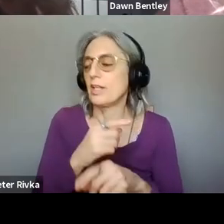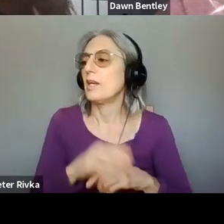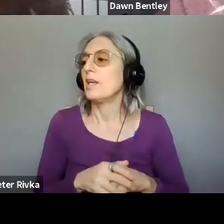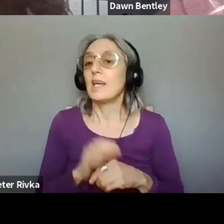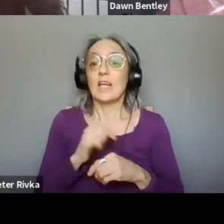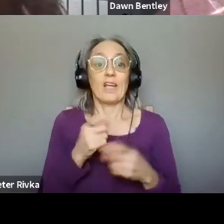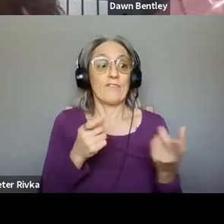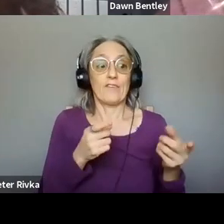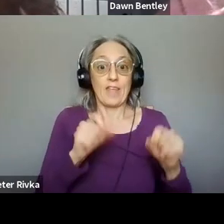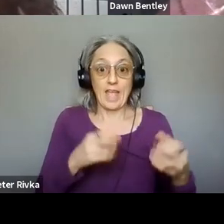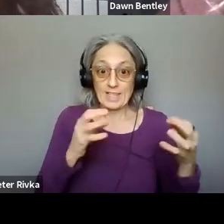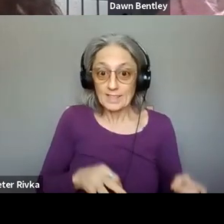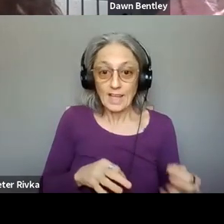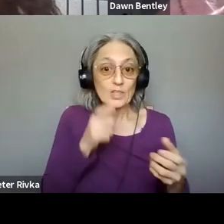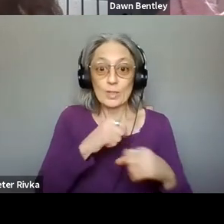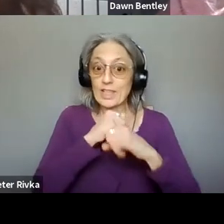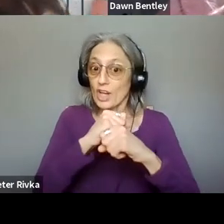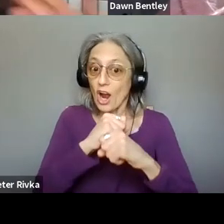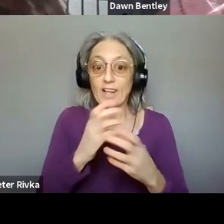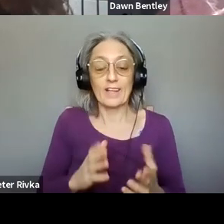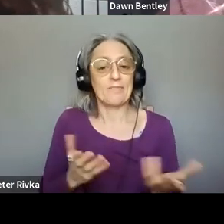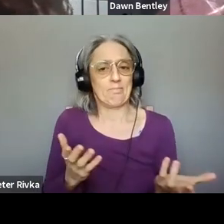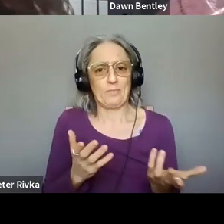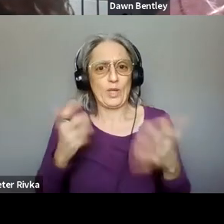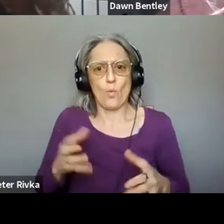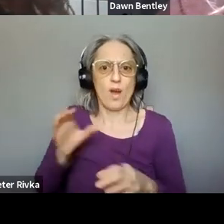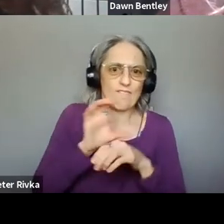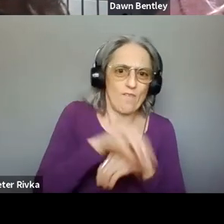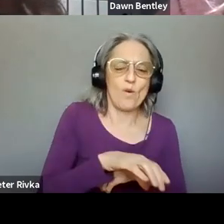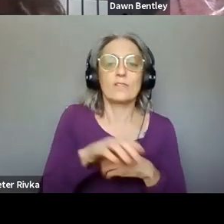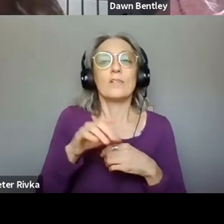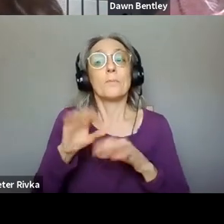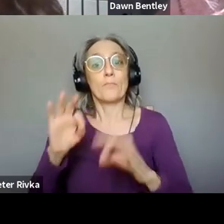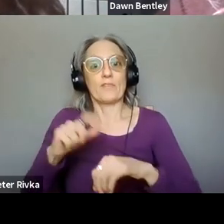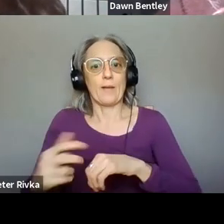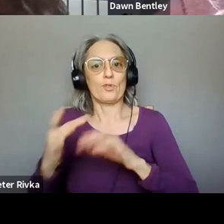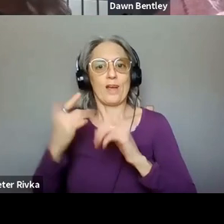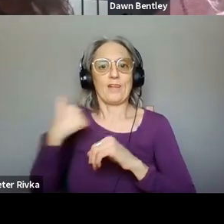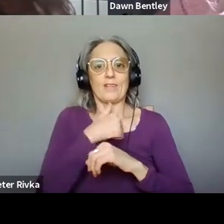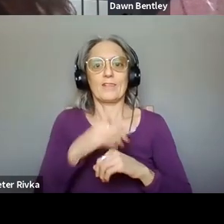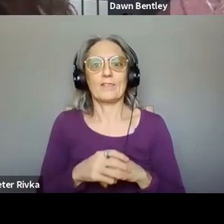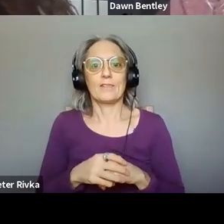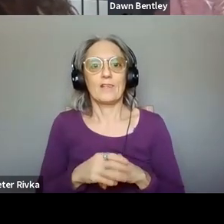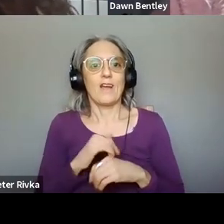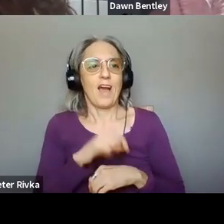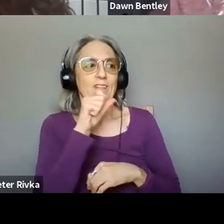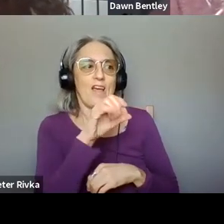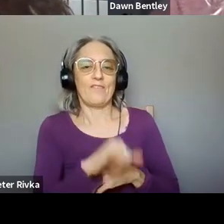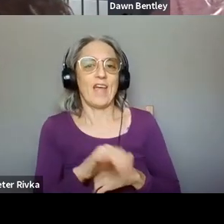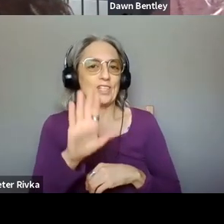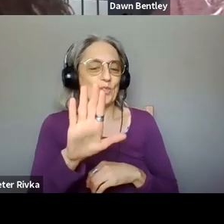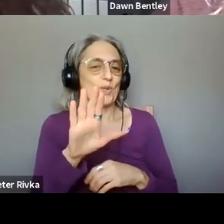guardianship, we don't want people to have a guardianship established. So that's a great time to contact us, definitely. Which I love. I love that's your